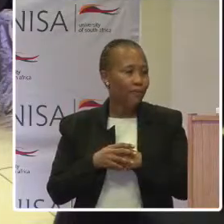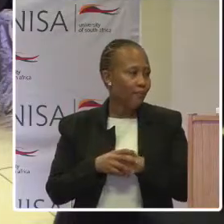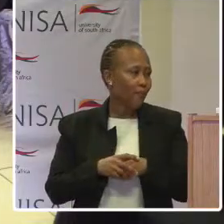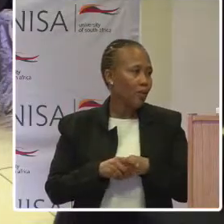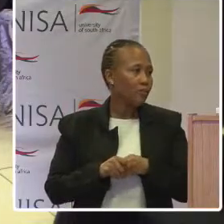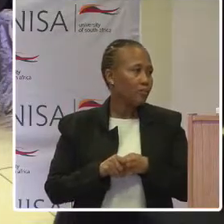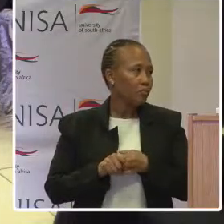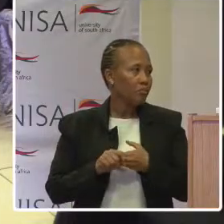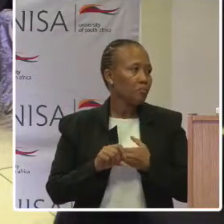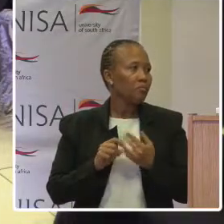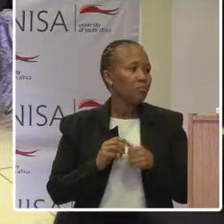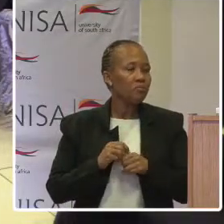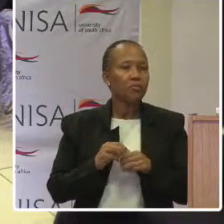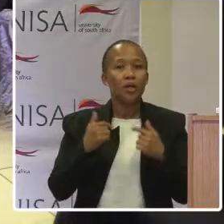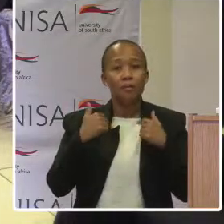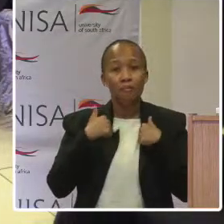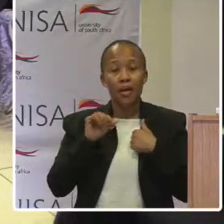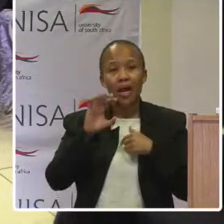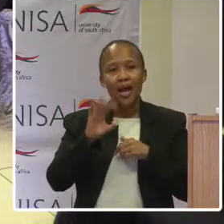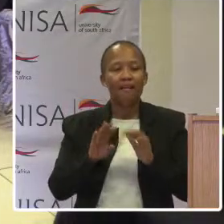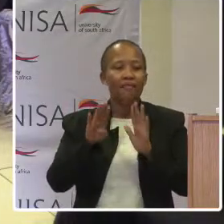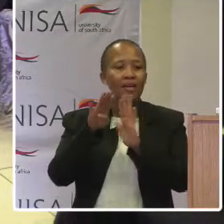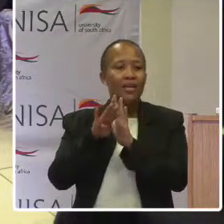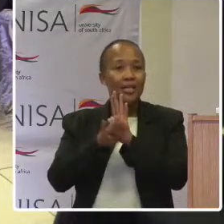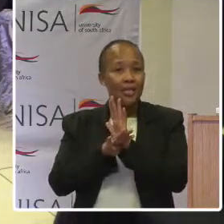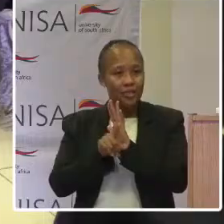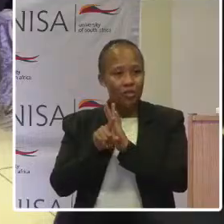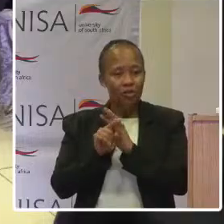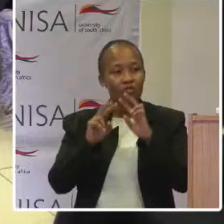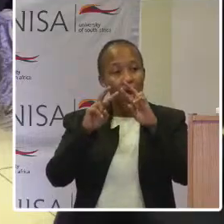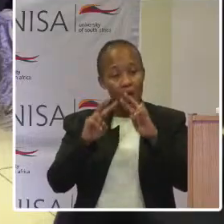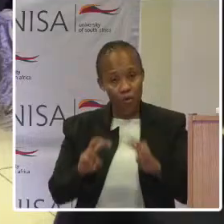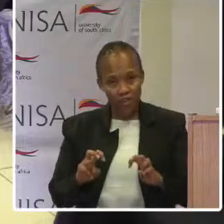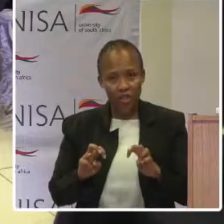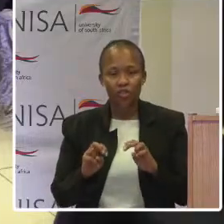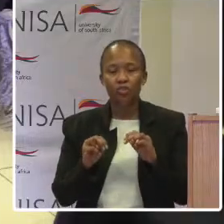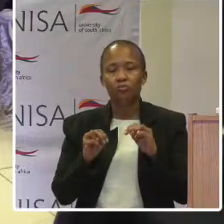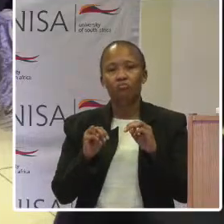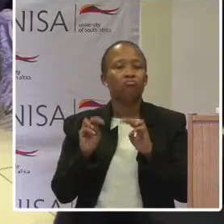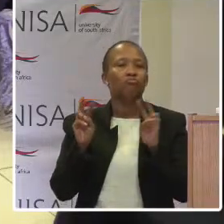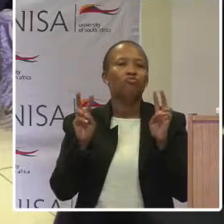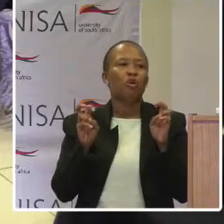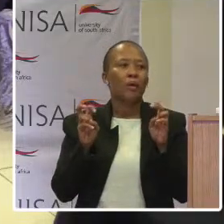dialogue, I think I have a list of 10 research topics